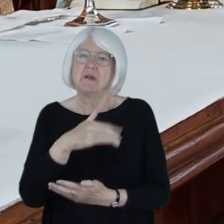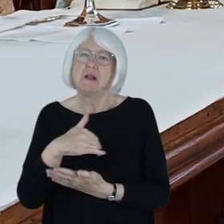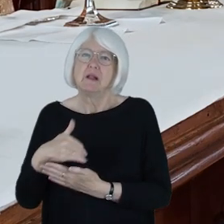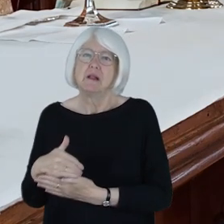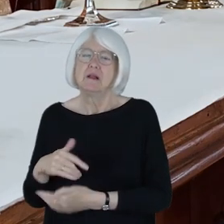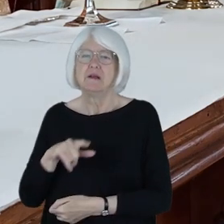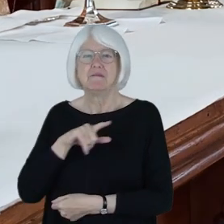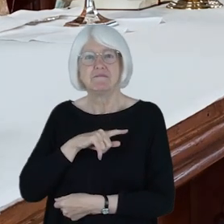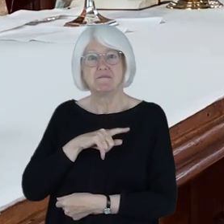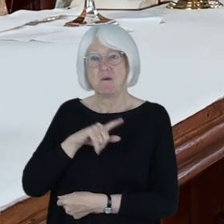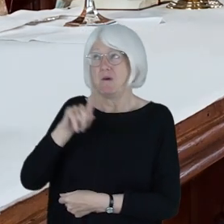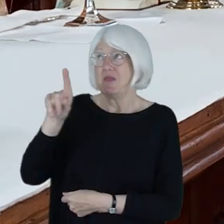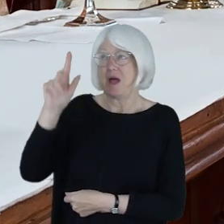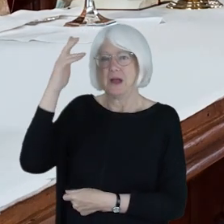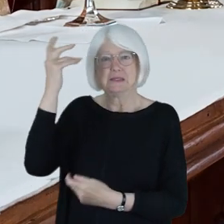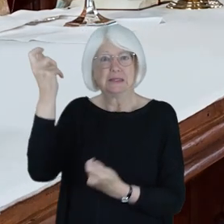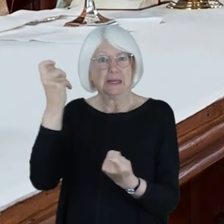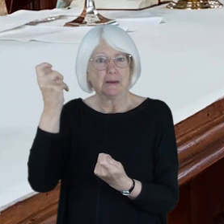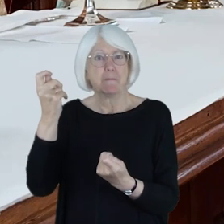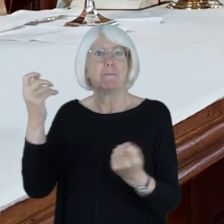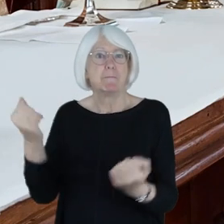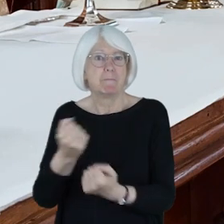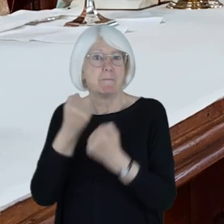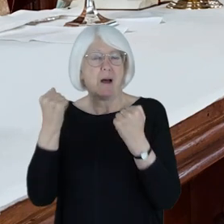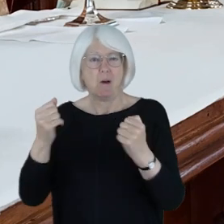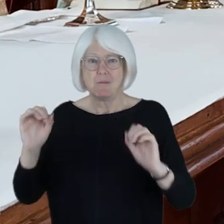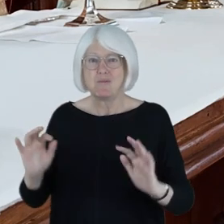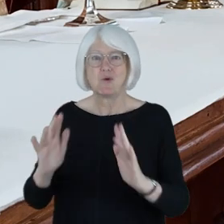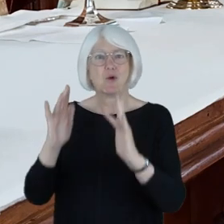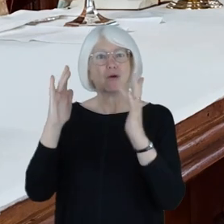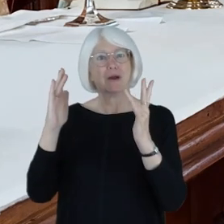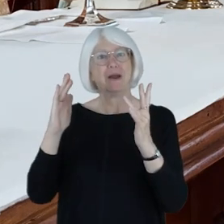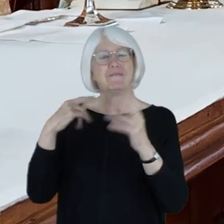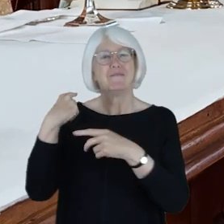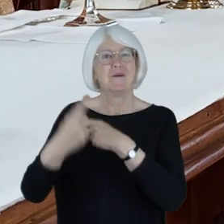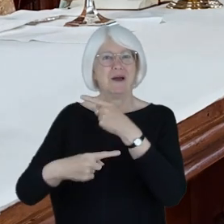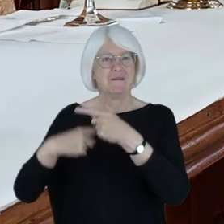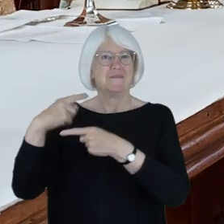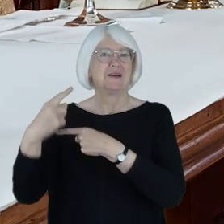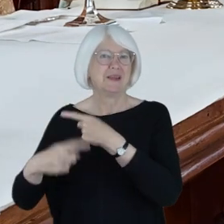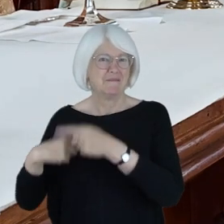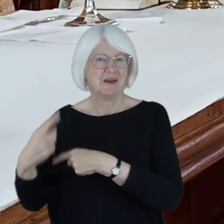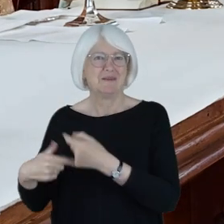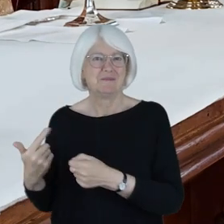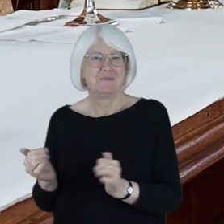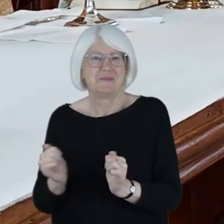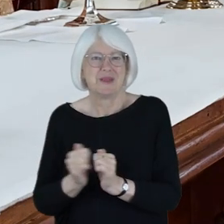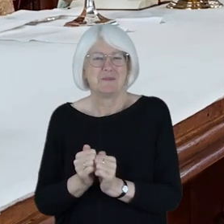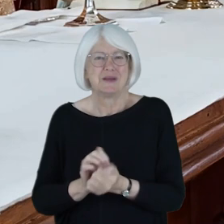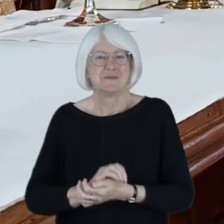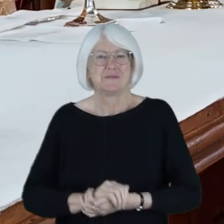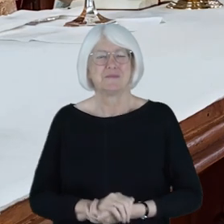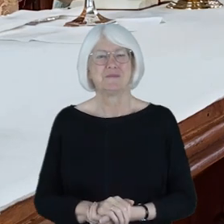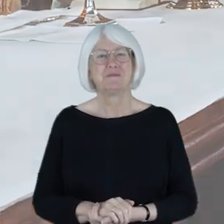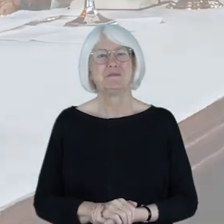evil. For thine is the kingdom, the power, and the glory, for ever and ever. Amen.